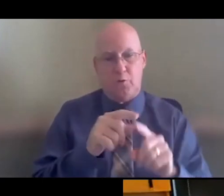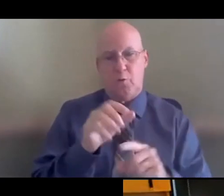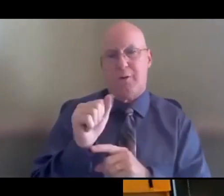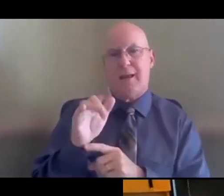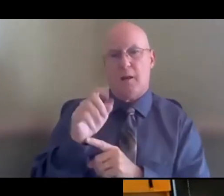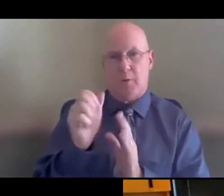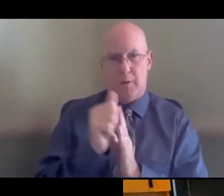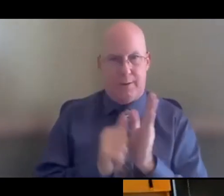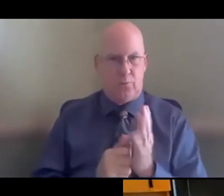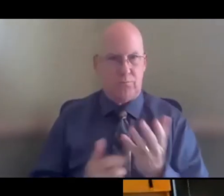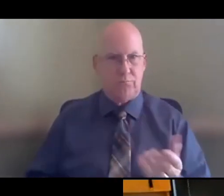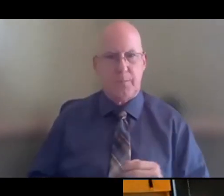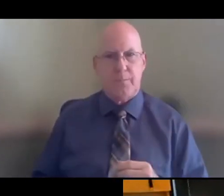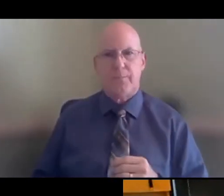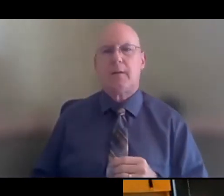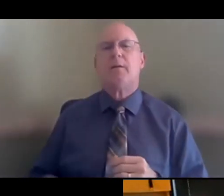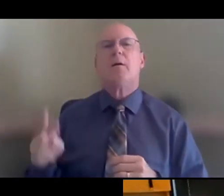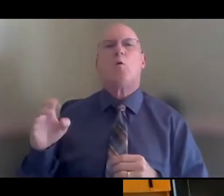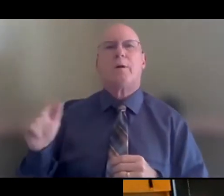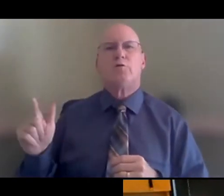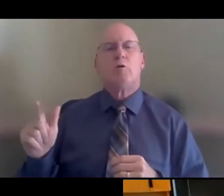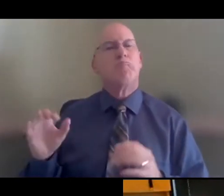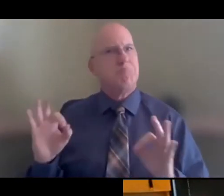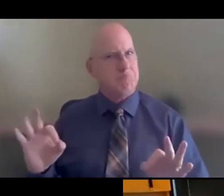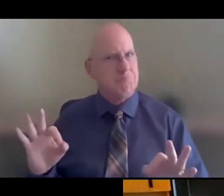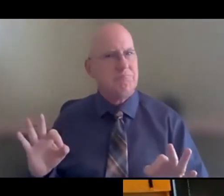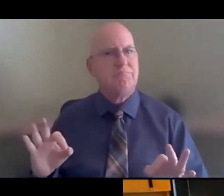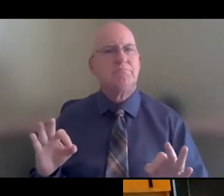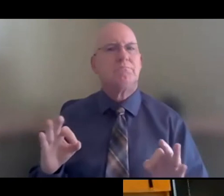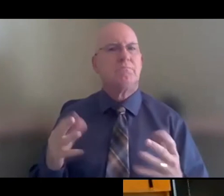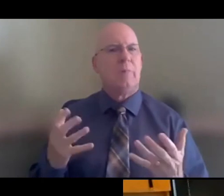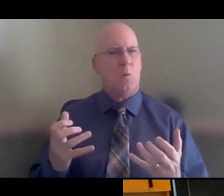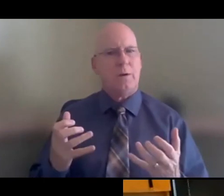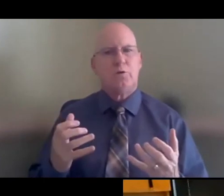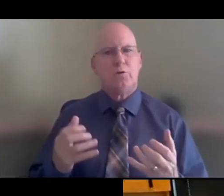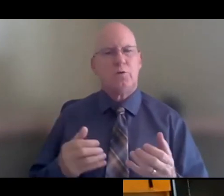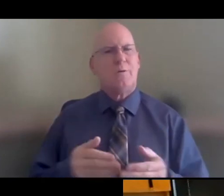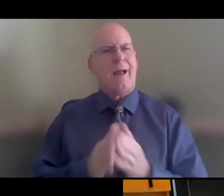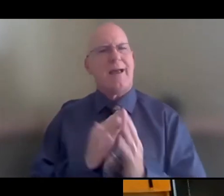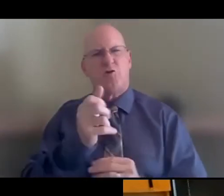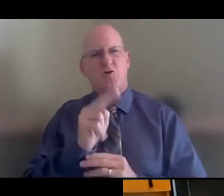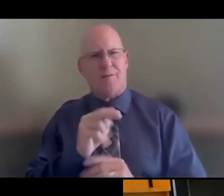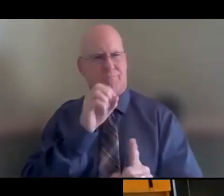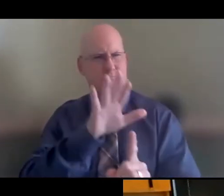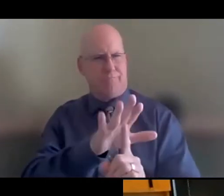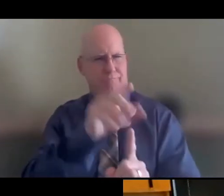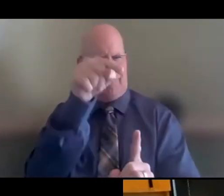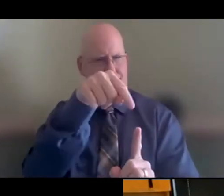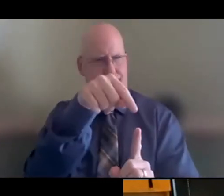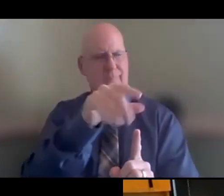account. Absolutely. And I also want to just quickly put Jen on the spot here because